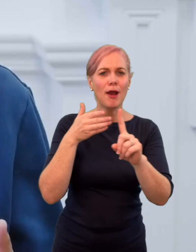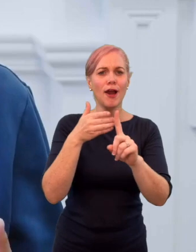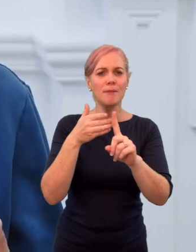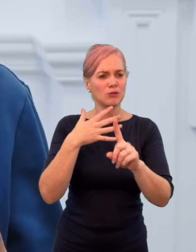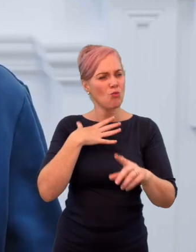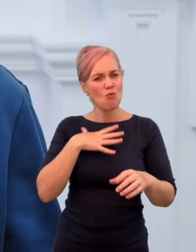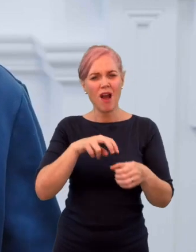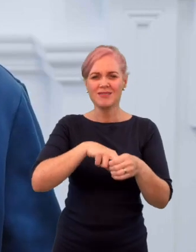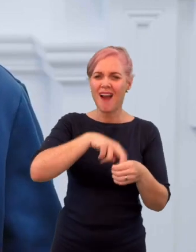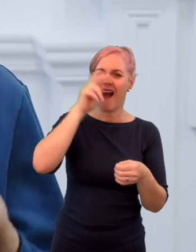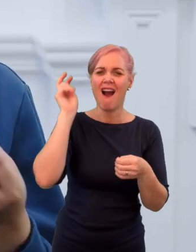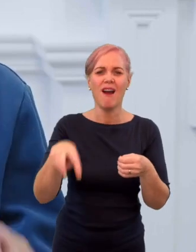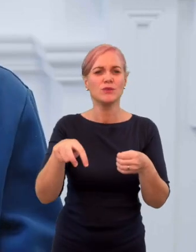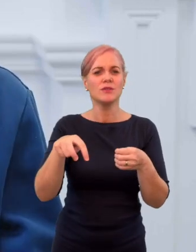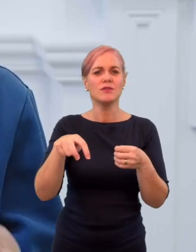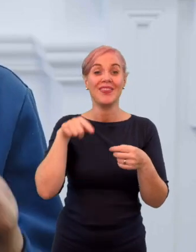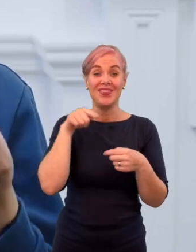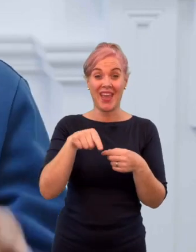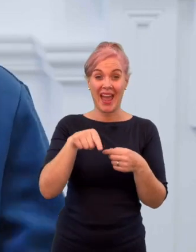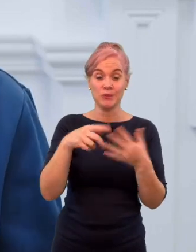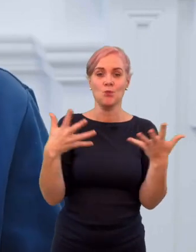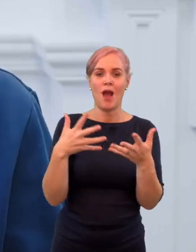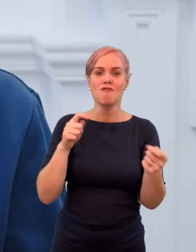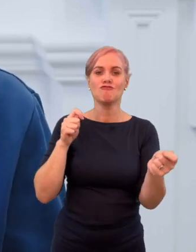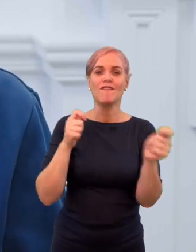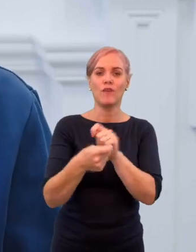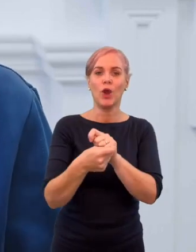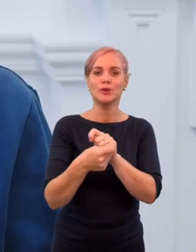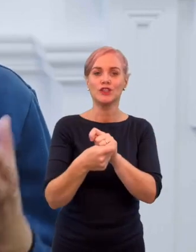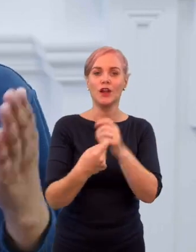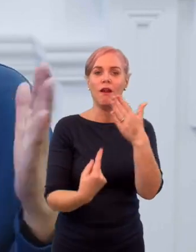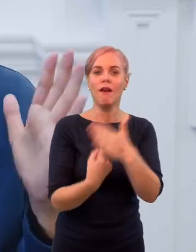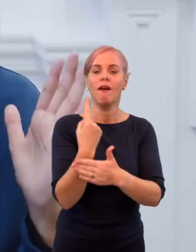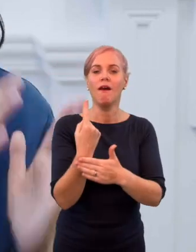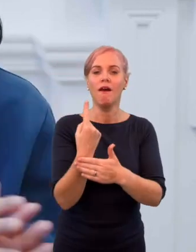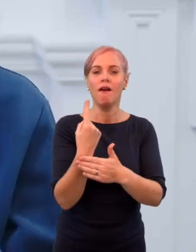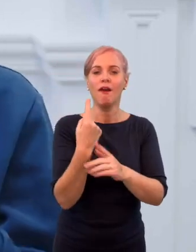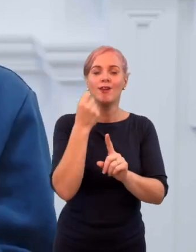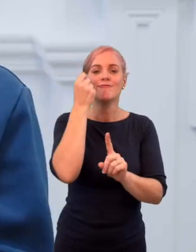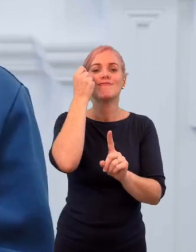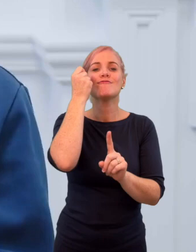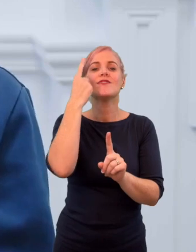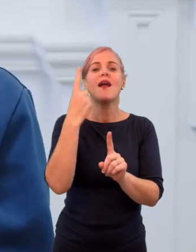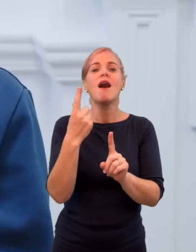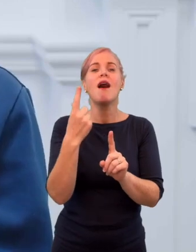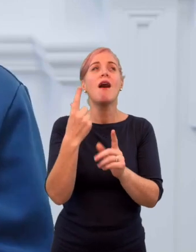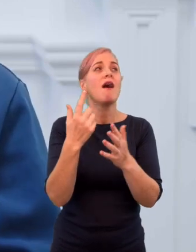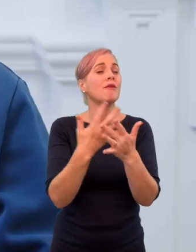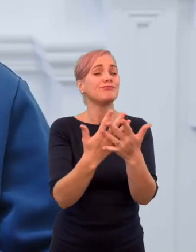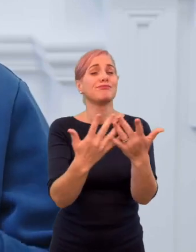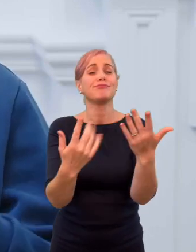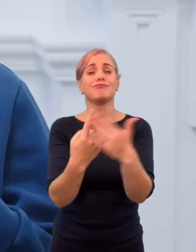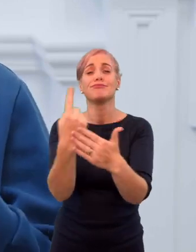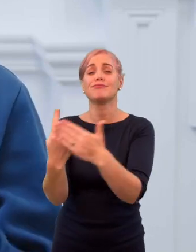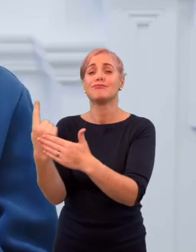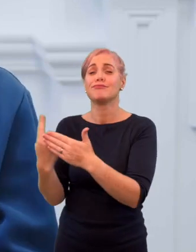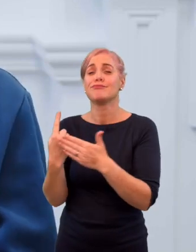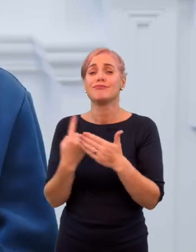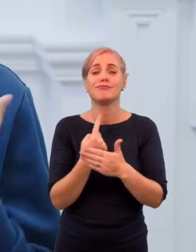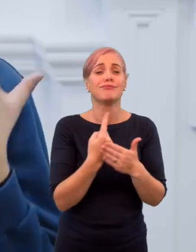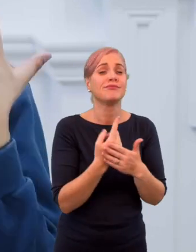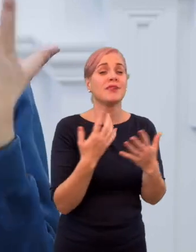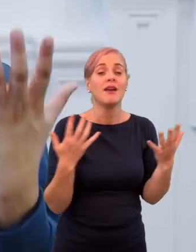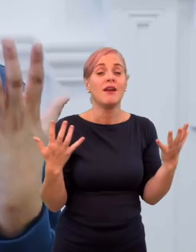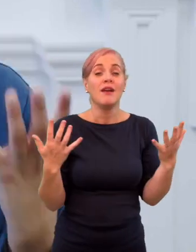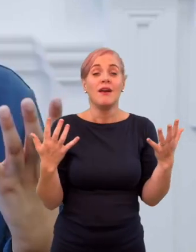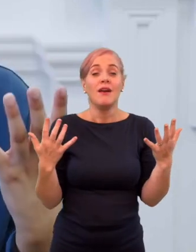that she then has a purpose on wanting to get out of that. And so that's where the revolution moment happens, and she